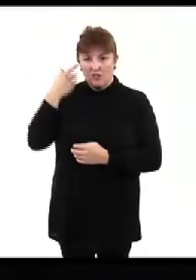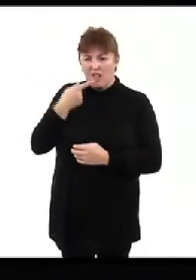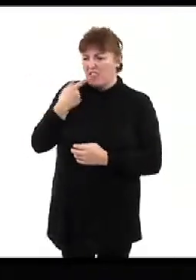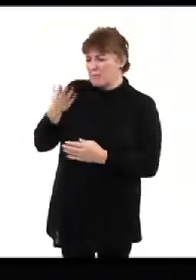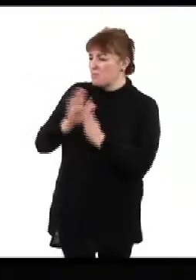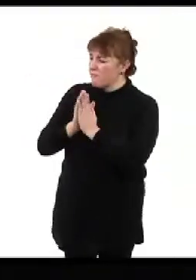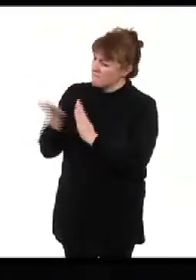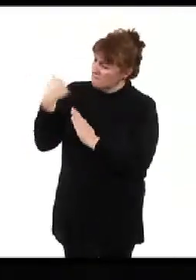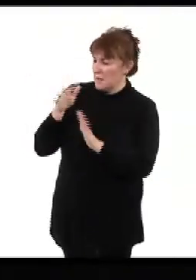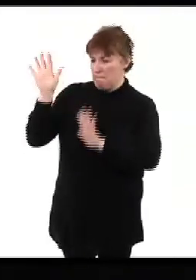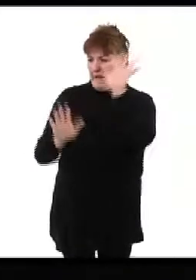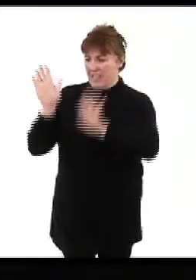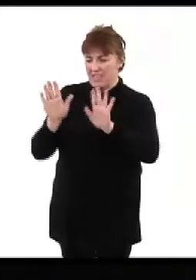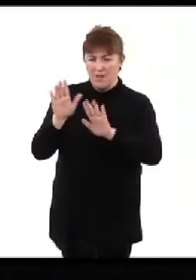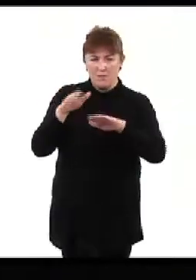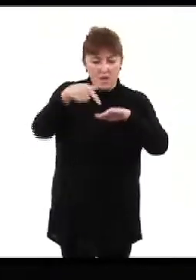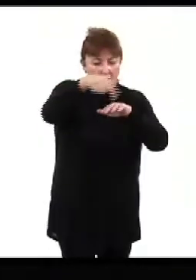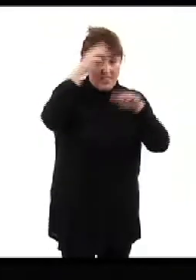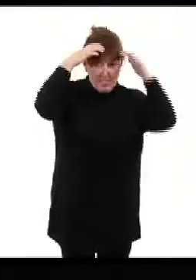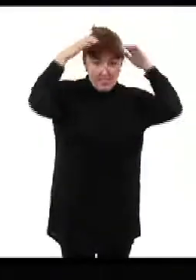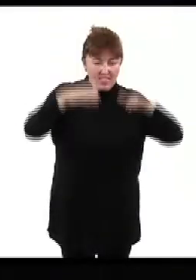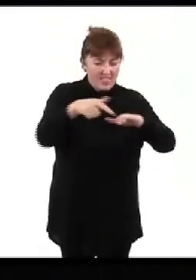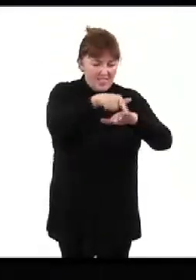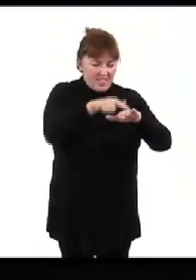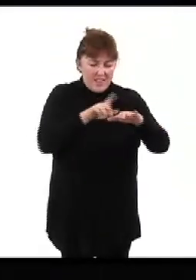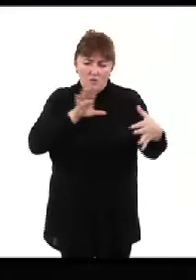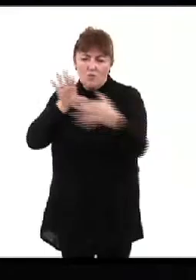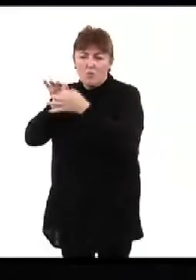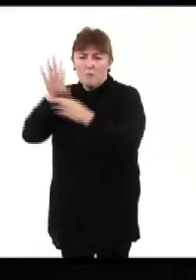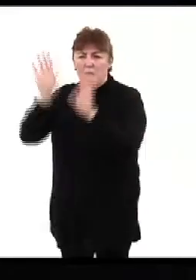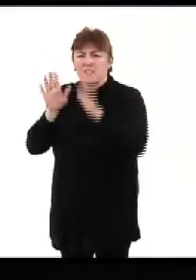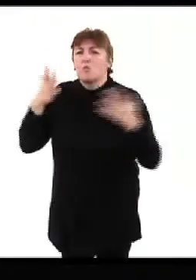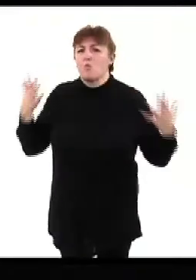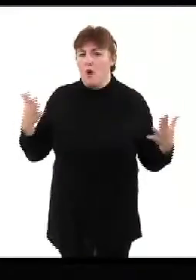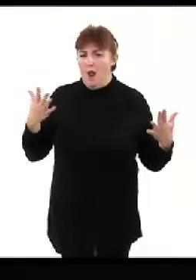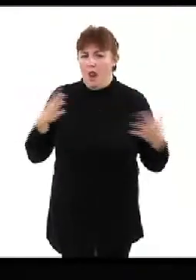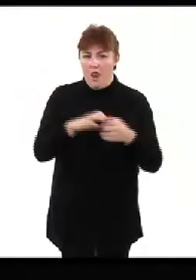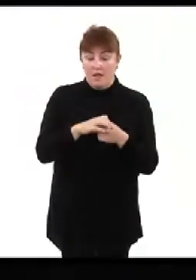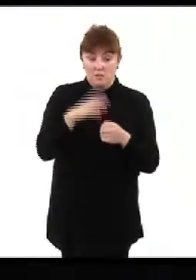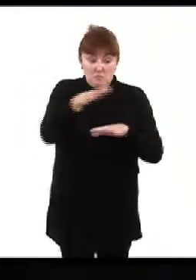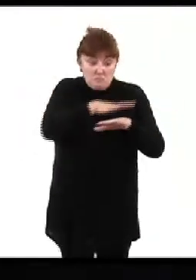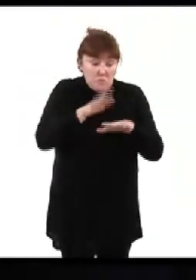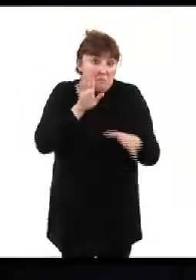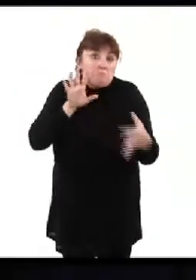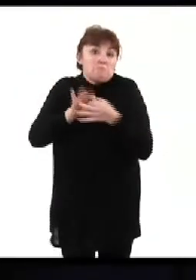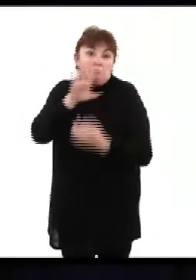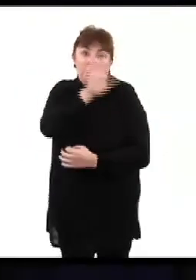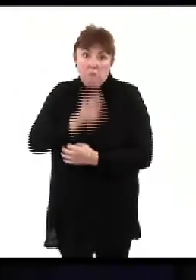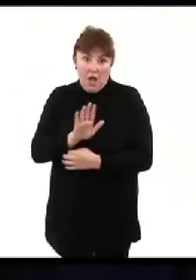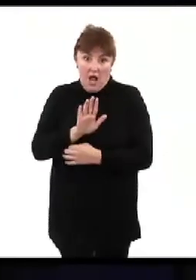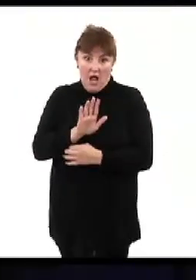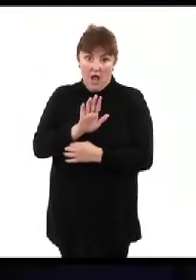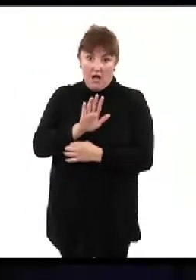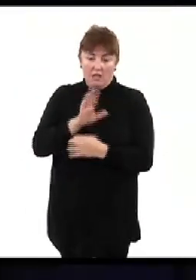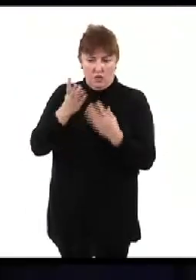involved? And one region that seems to be involved, in addition to others, is the superior parietal cortex. This is at the very top